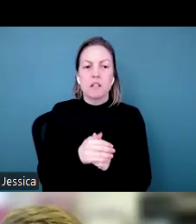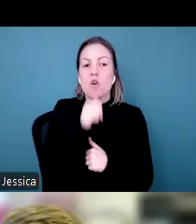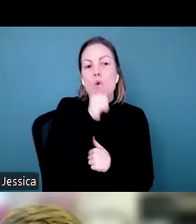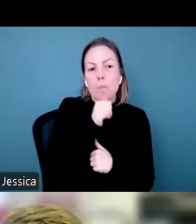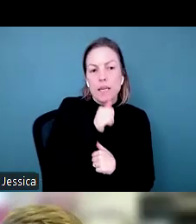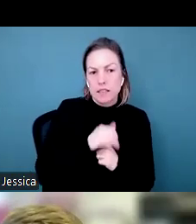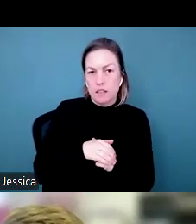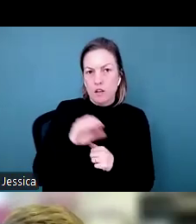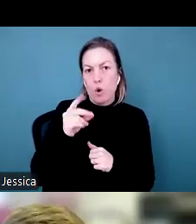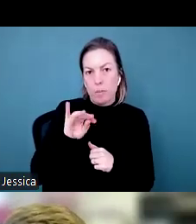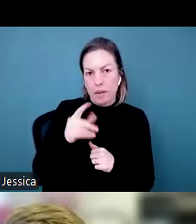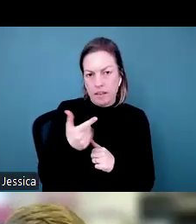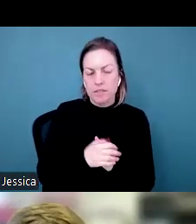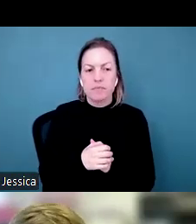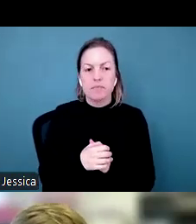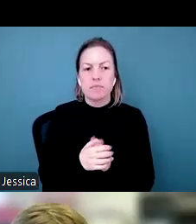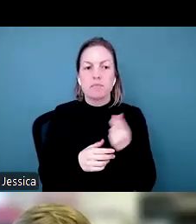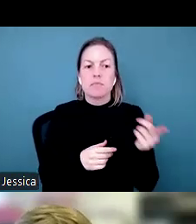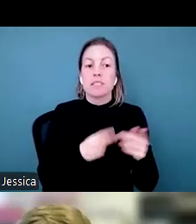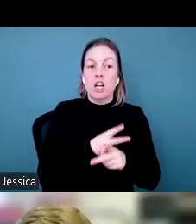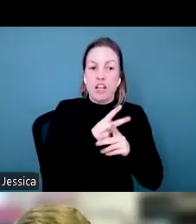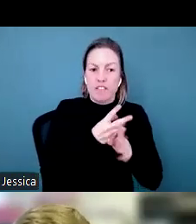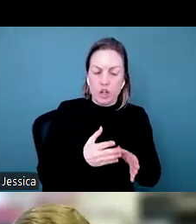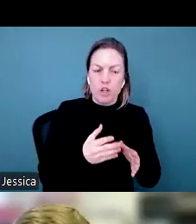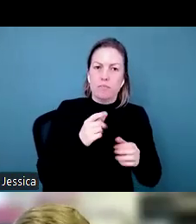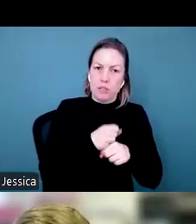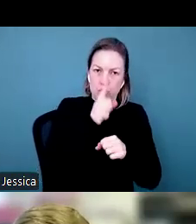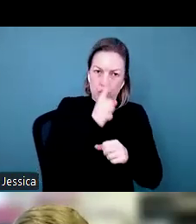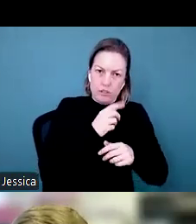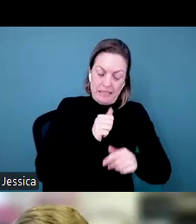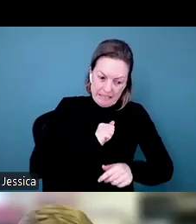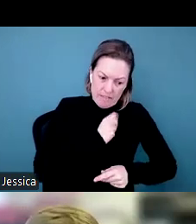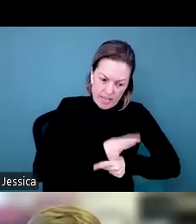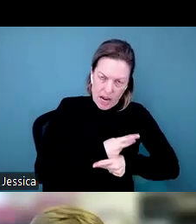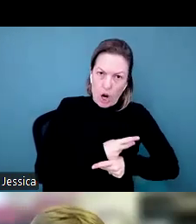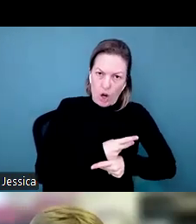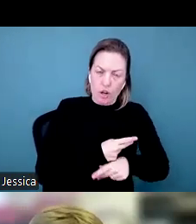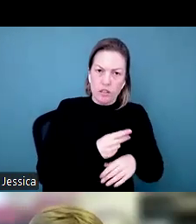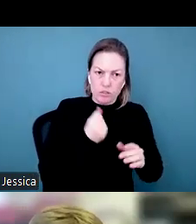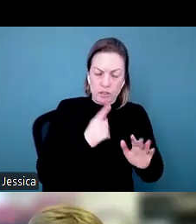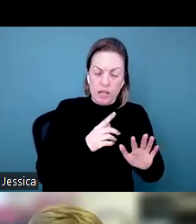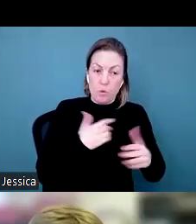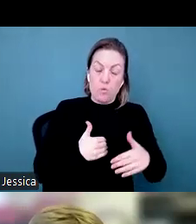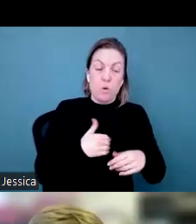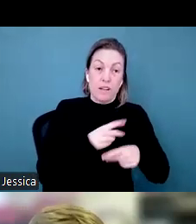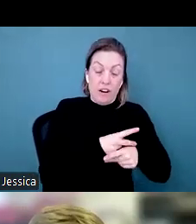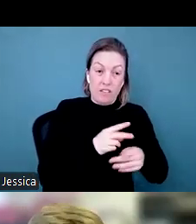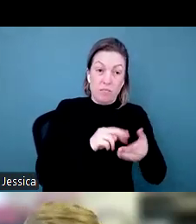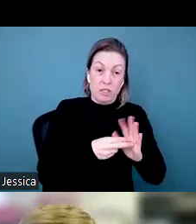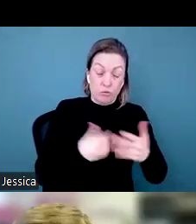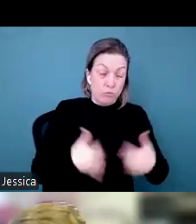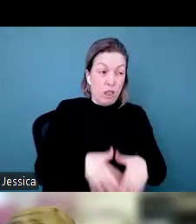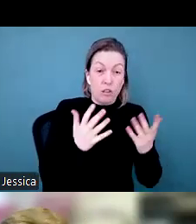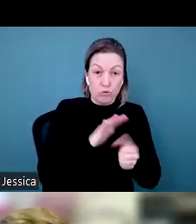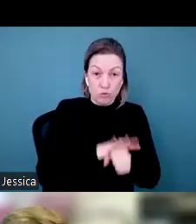which address the caregiver's desire to do self-care activities and understand the stress that comes with caregiving and ways to